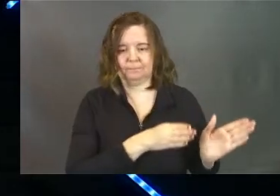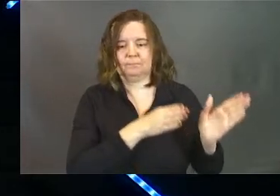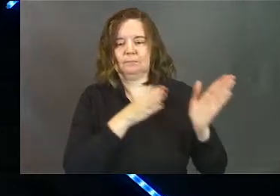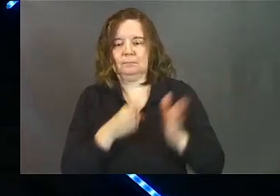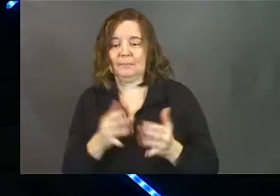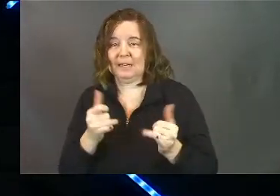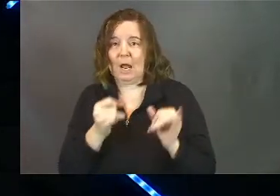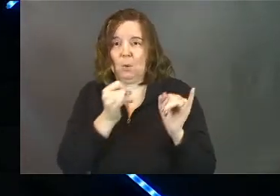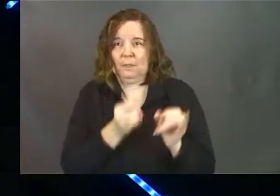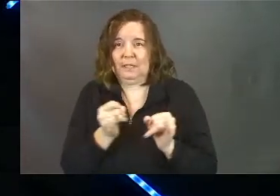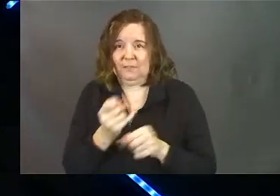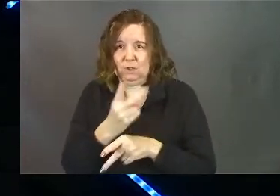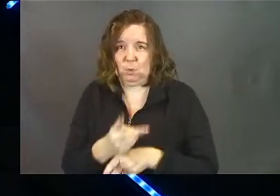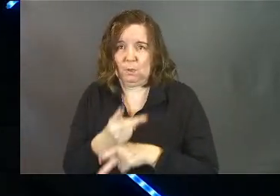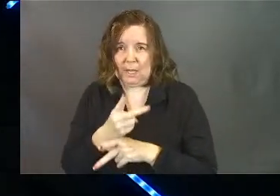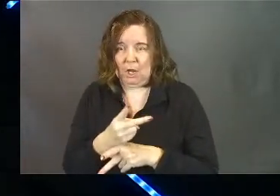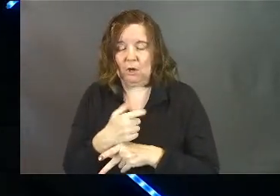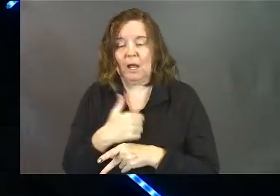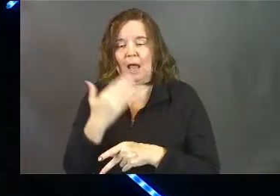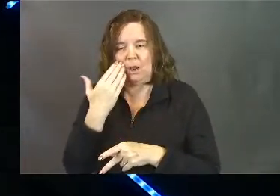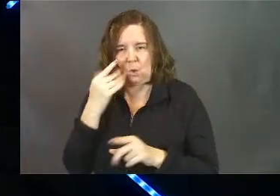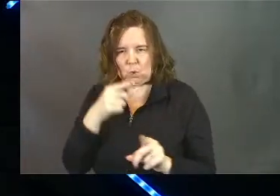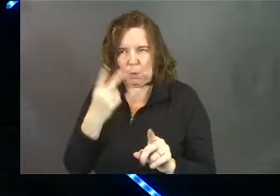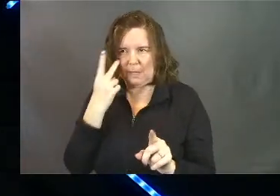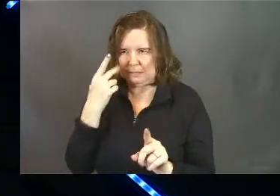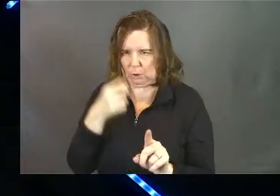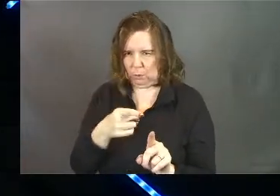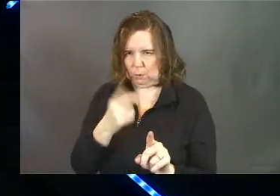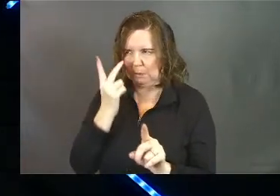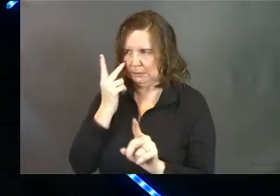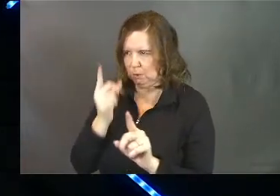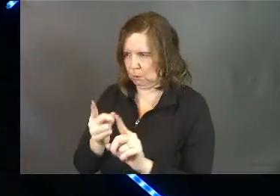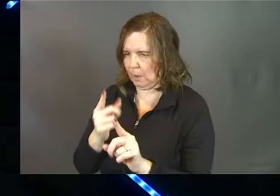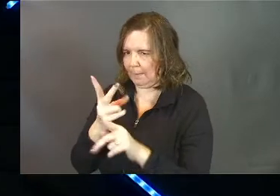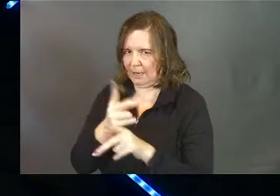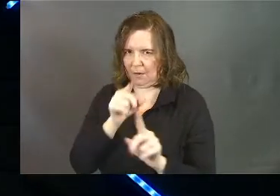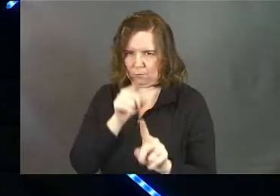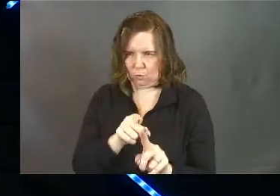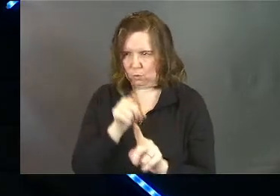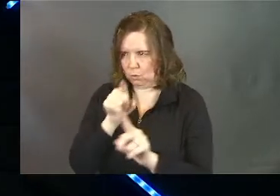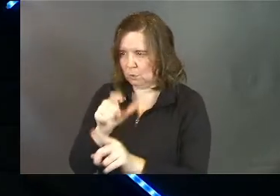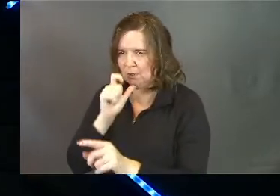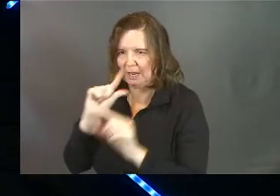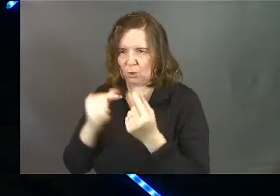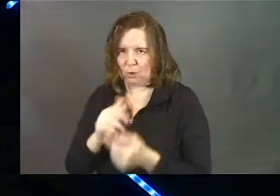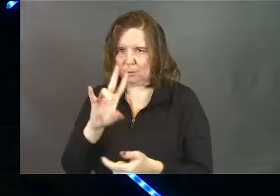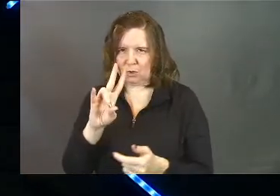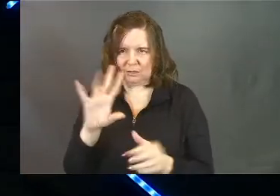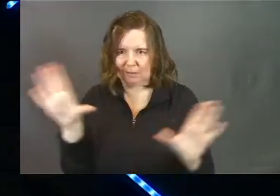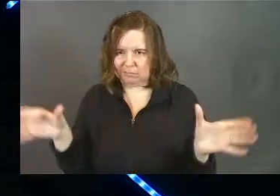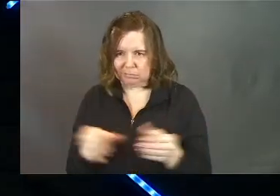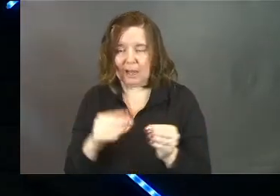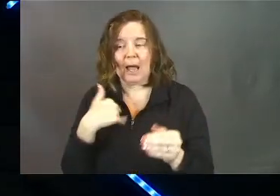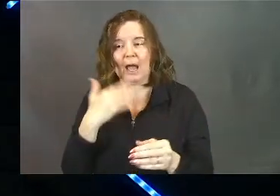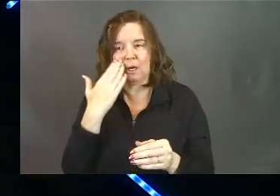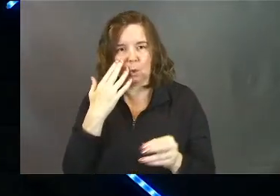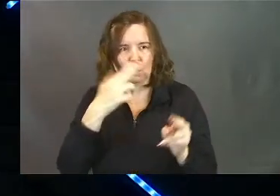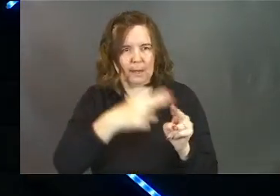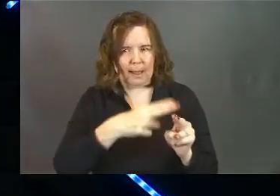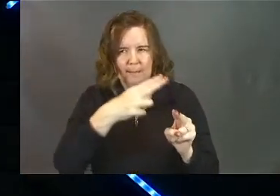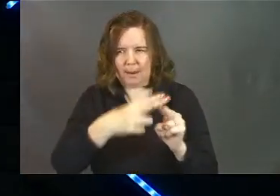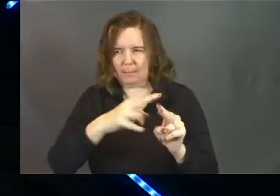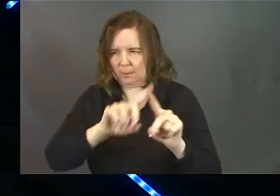got individual care. I know you. I see you. I'm going to care for you. You're not just a group of 37 guys to me. I know you all by